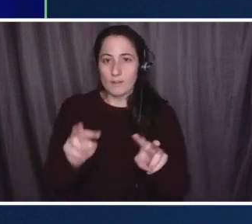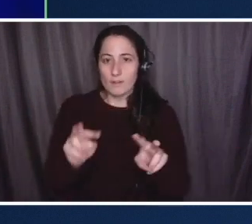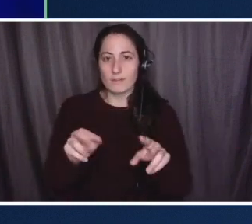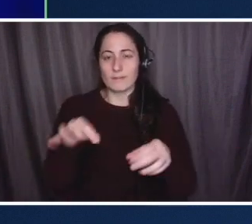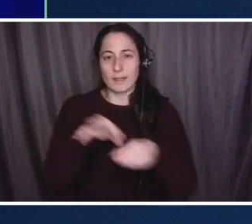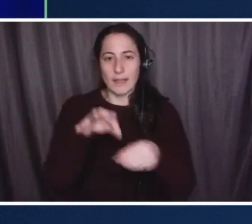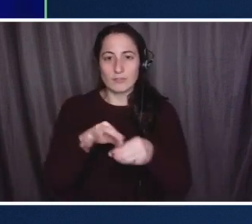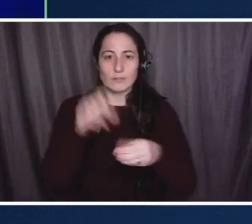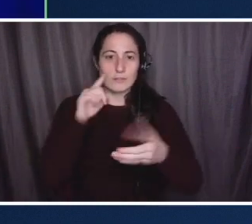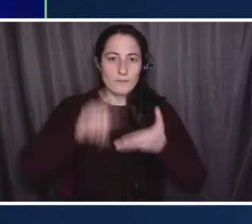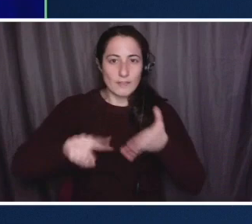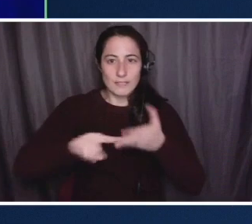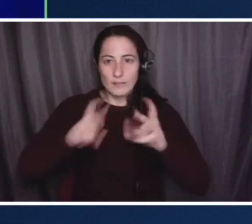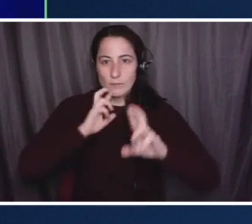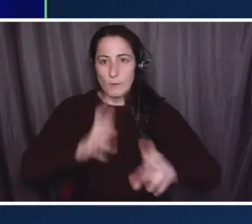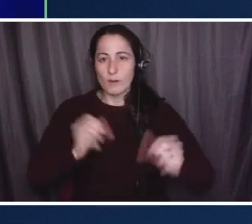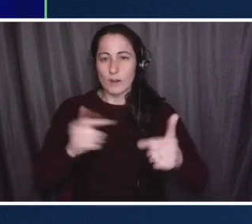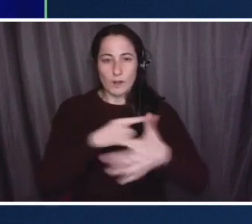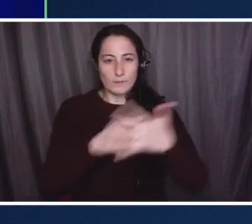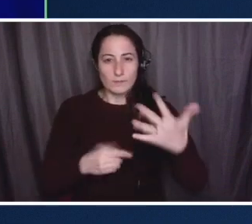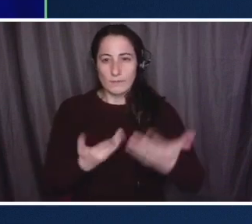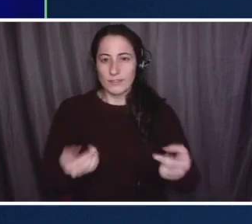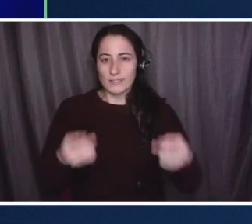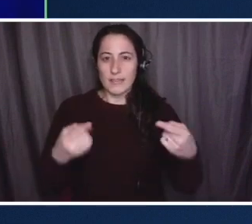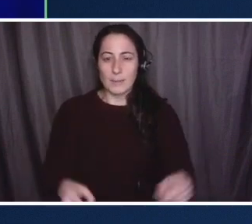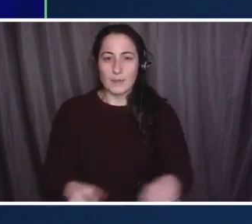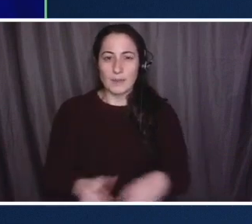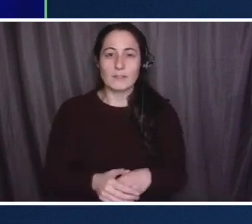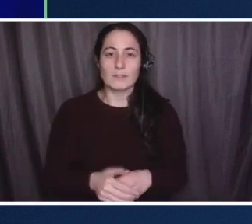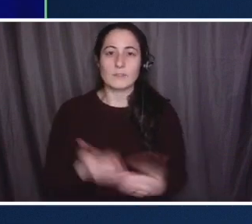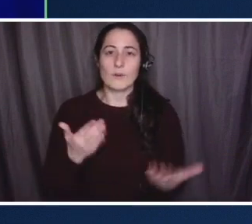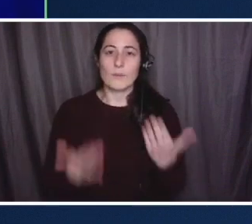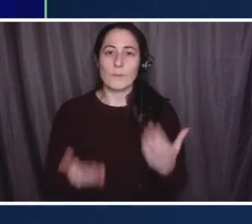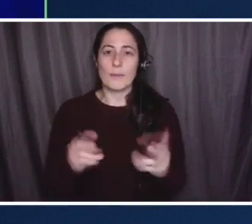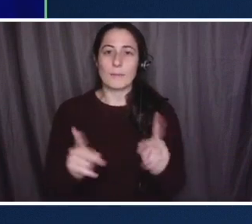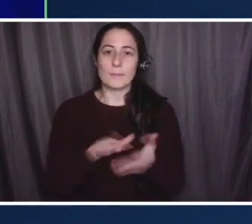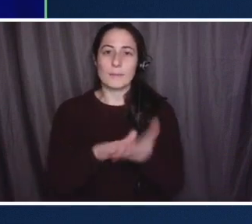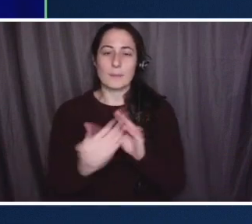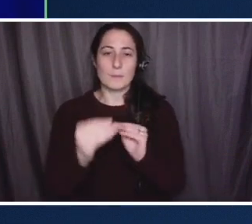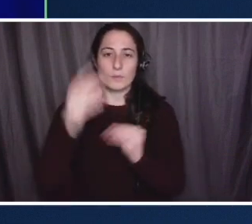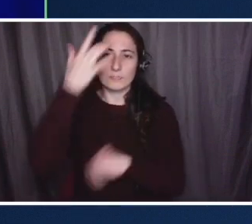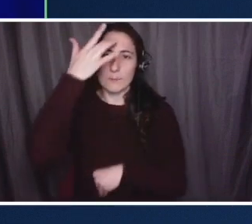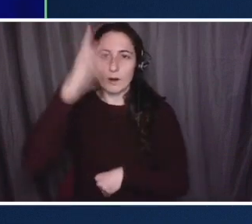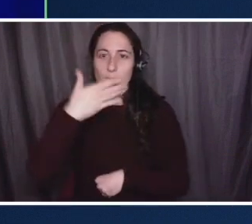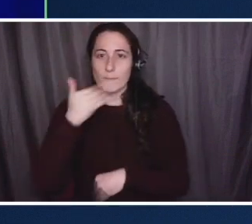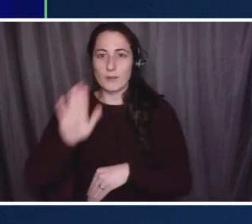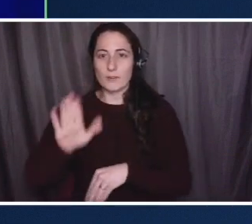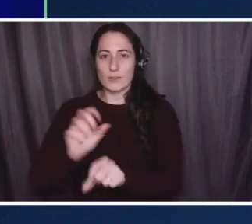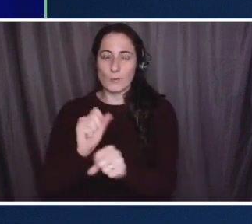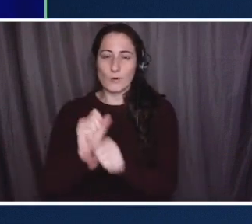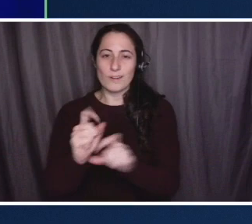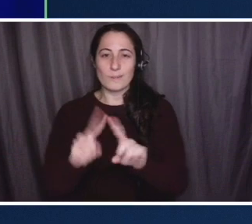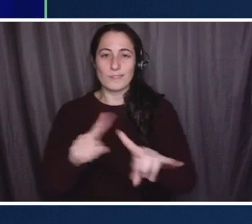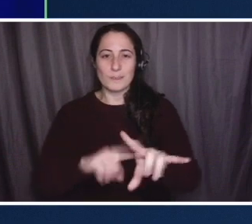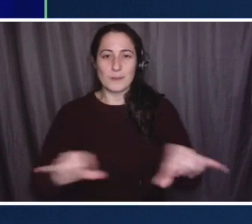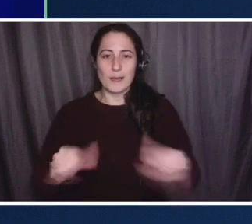So authoritarians and autocrats might be getting smarter, they might be getting better at their work, but there's also moments of hope, right? I think that there's moments of